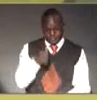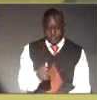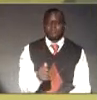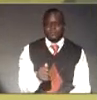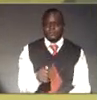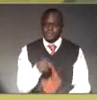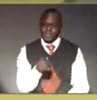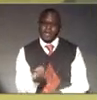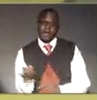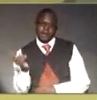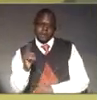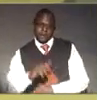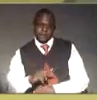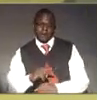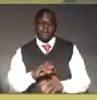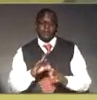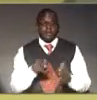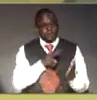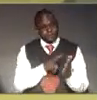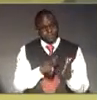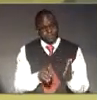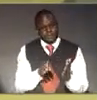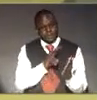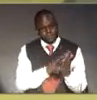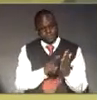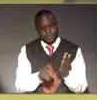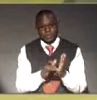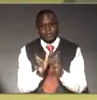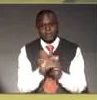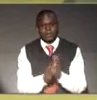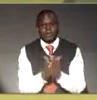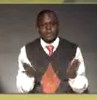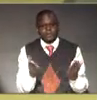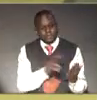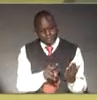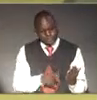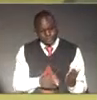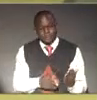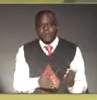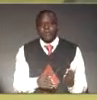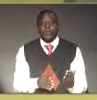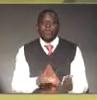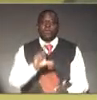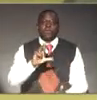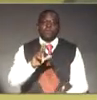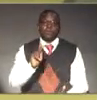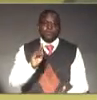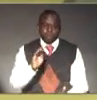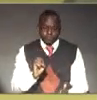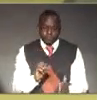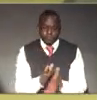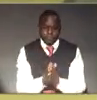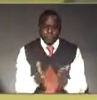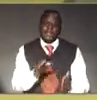that very day. When we read in the scriptures, which I will not go to open, but in the book of Luke, somewhere